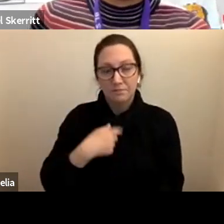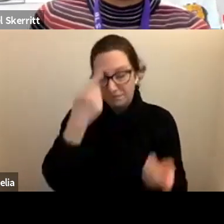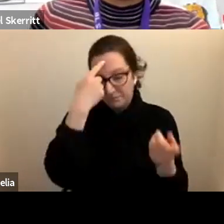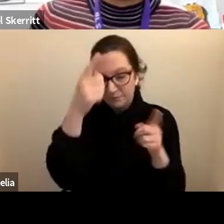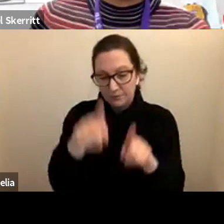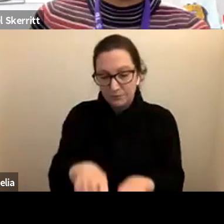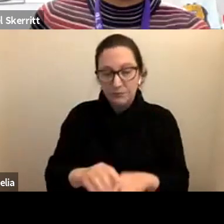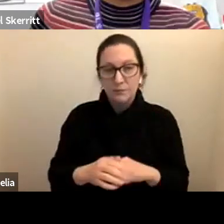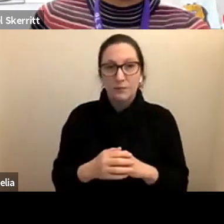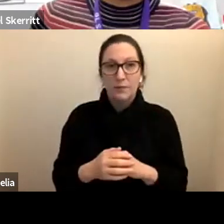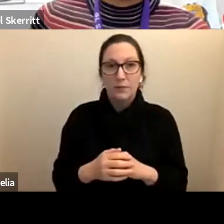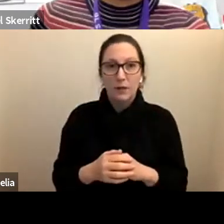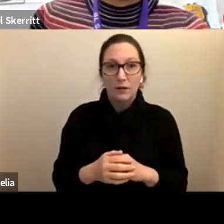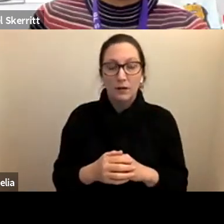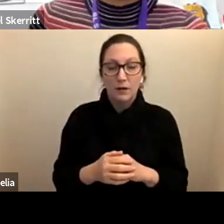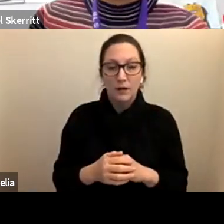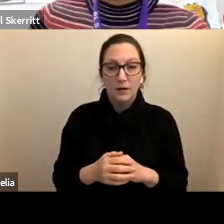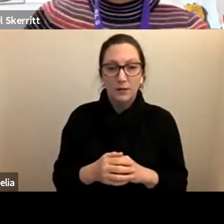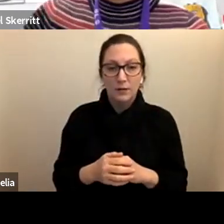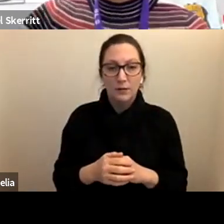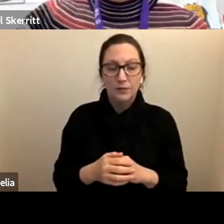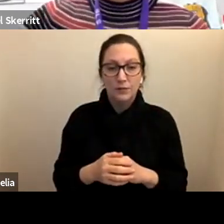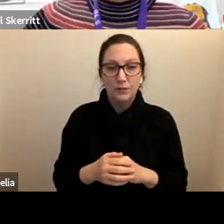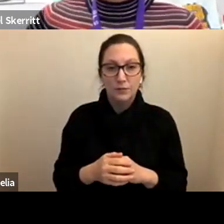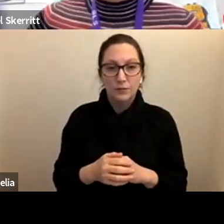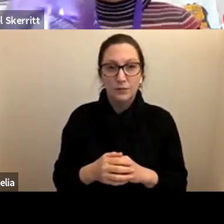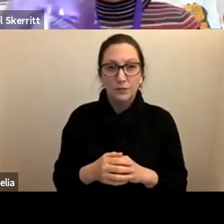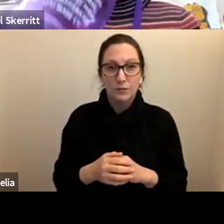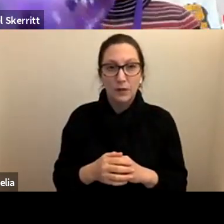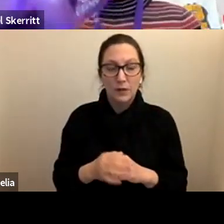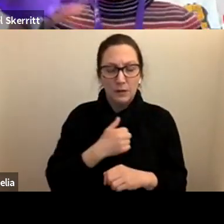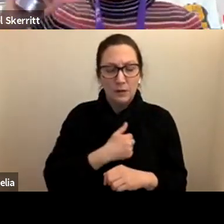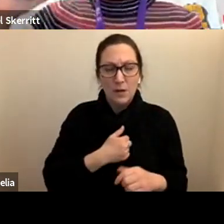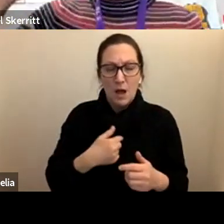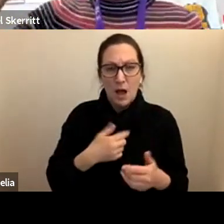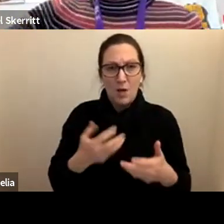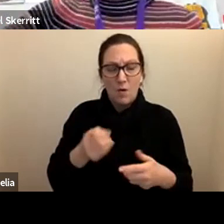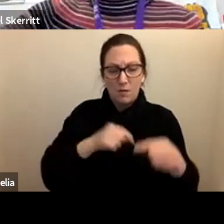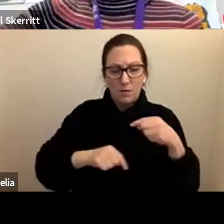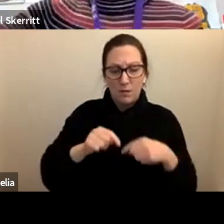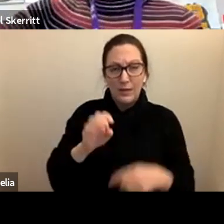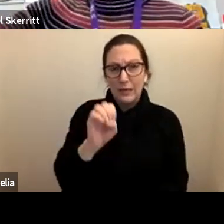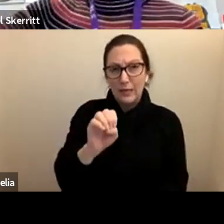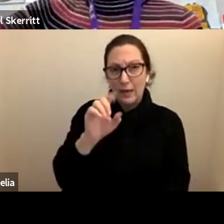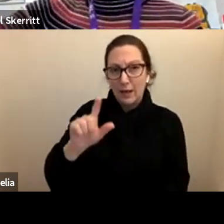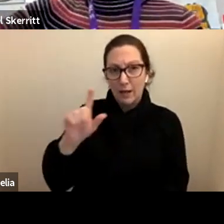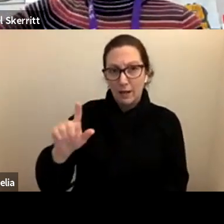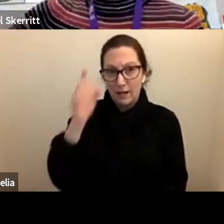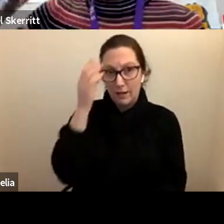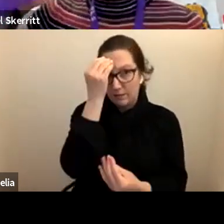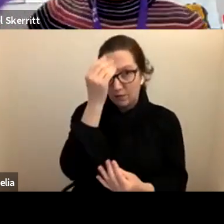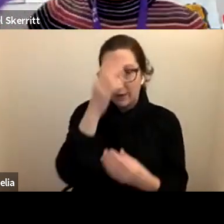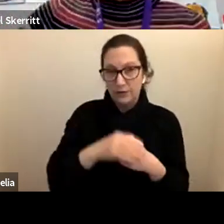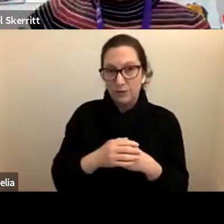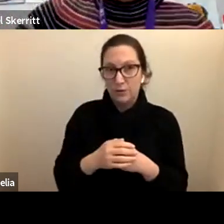And I'm sorry, I also wanted to go back to the ELL data and